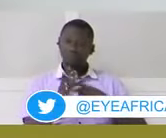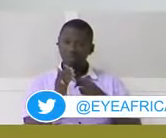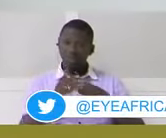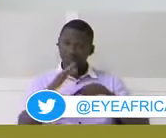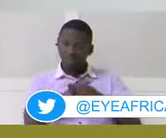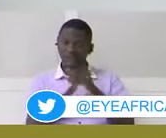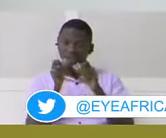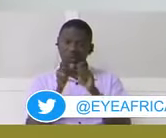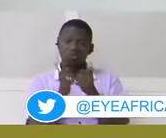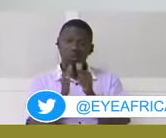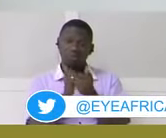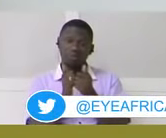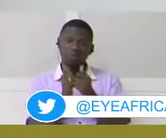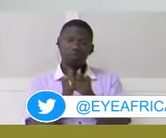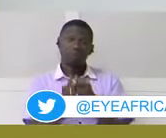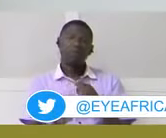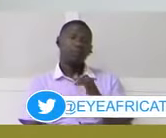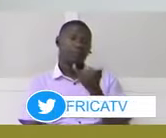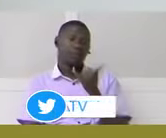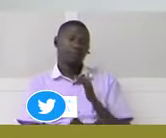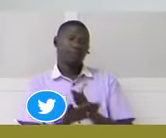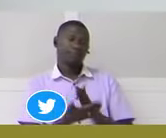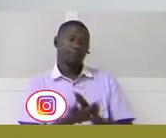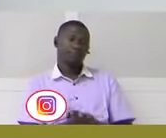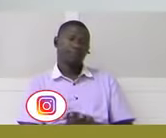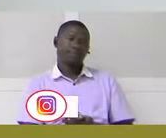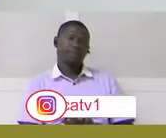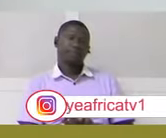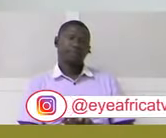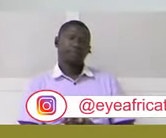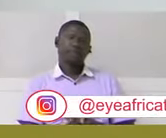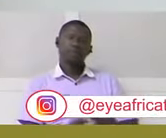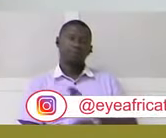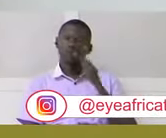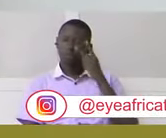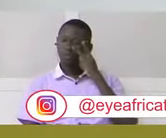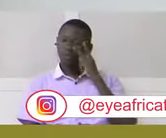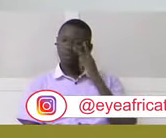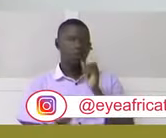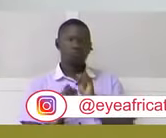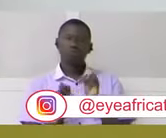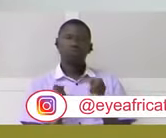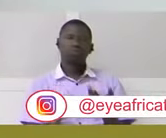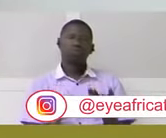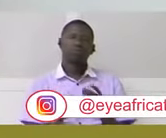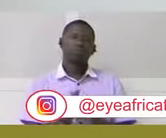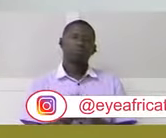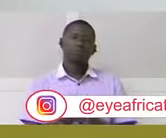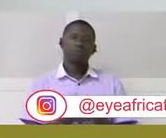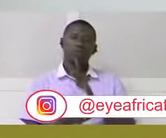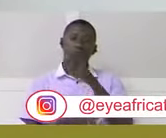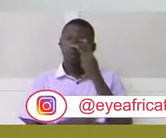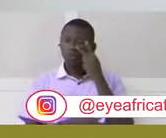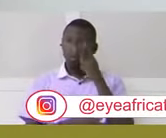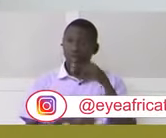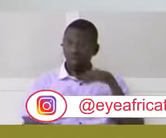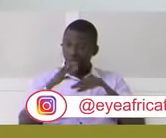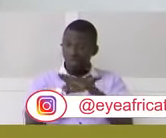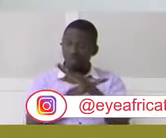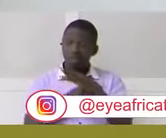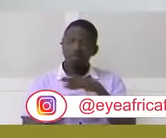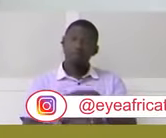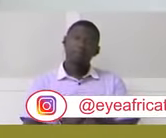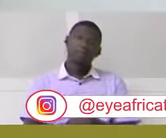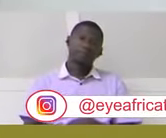Ibe bitiko kono laba? Of course, yes. Ha, mbolo. I did not witness that. Oh, Mausedea. You saw the car? Yemo